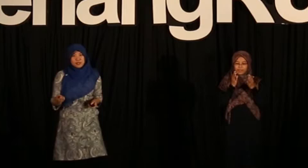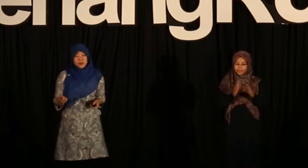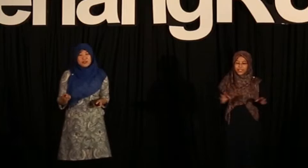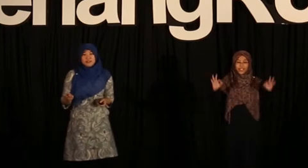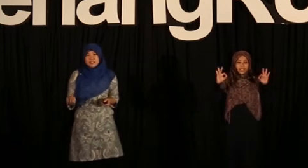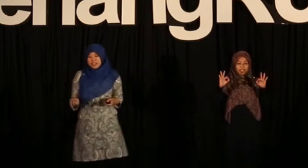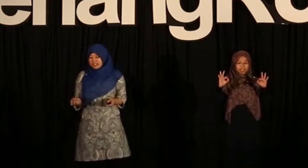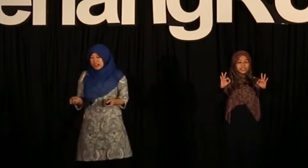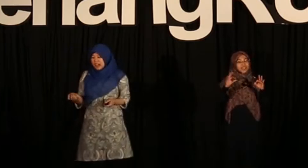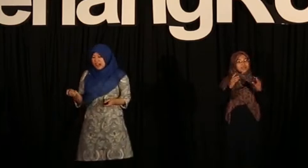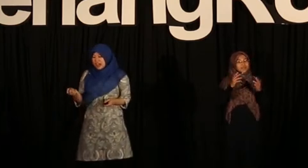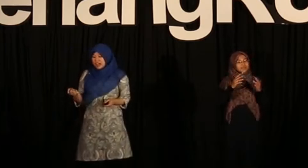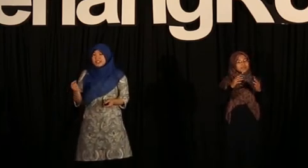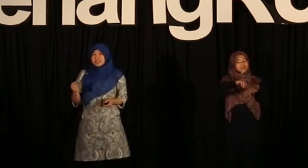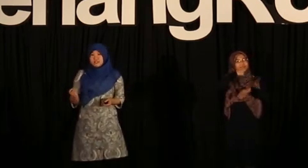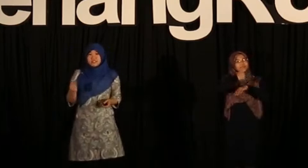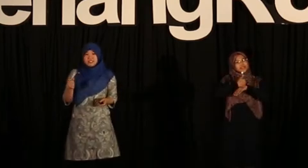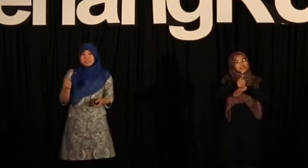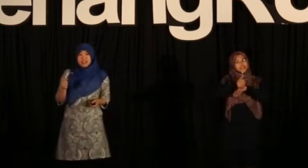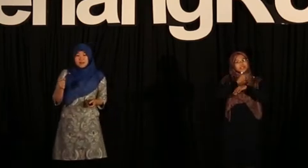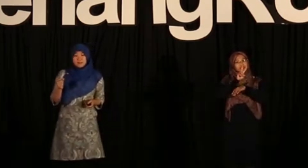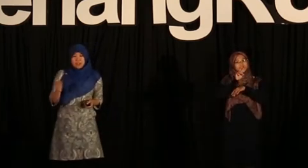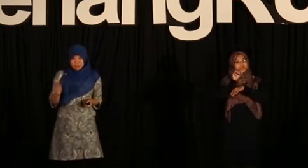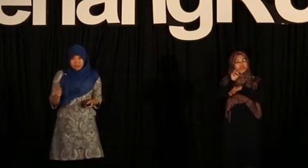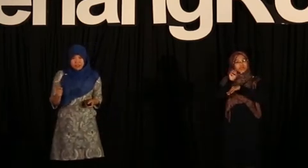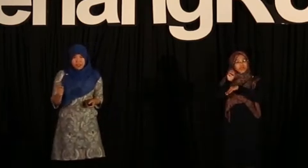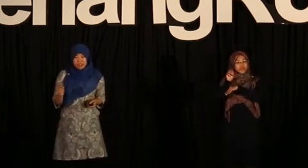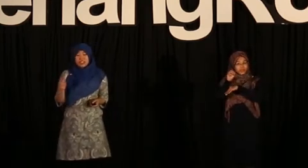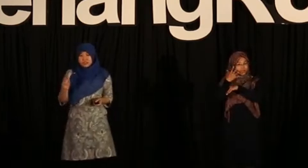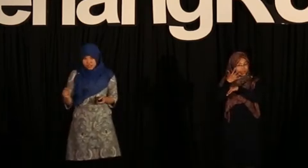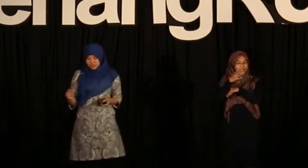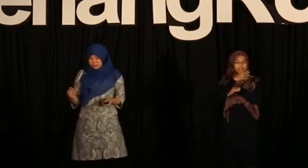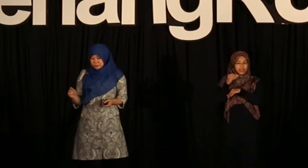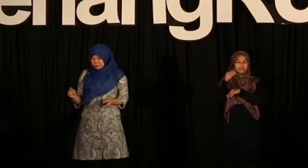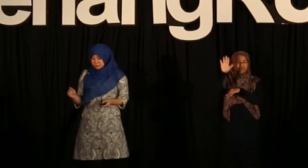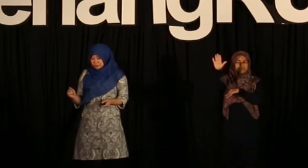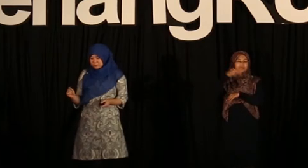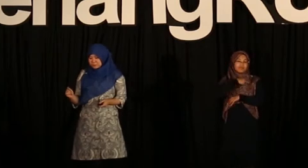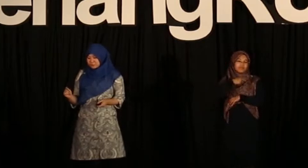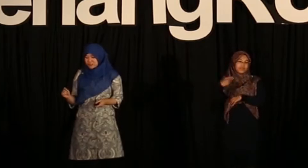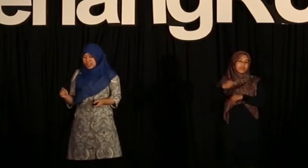it up in 2015, and it's the first deaf cafe in Indonesia.